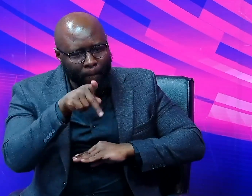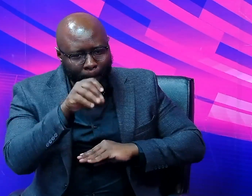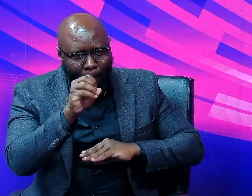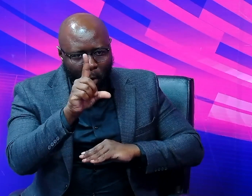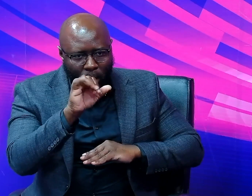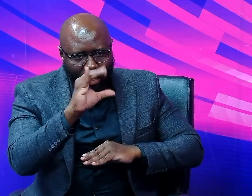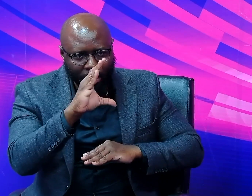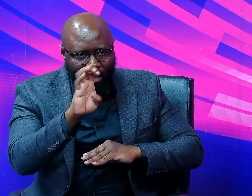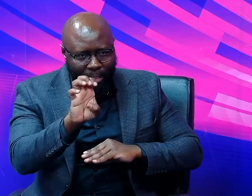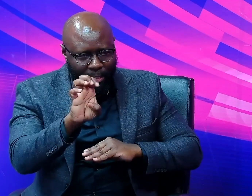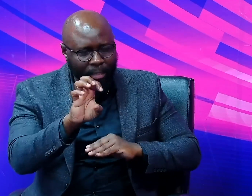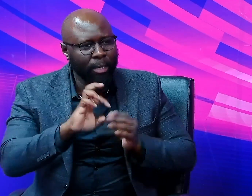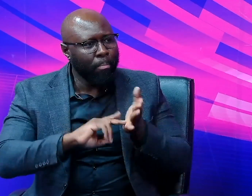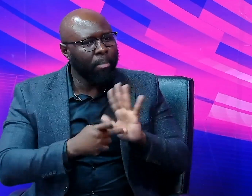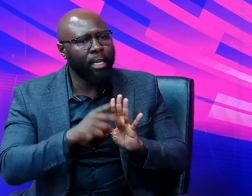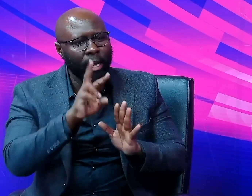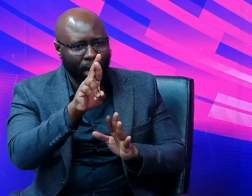accommodation policy,